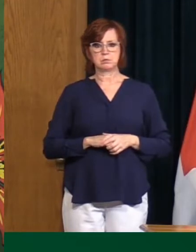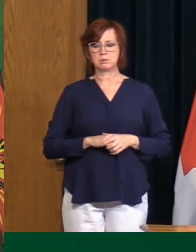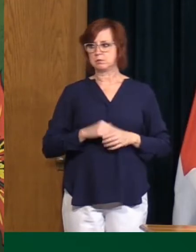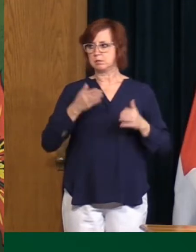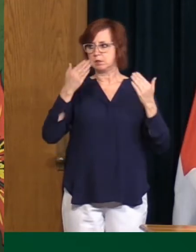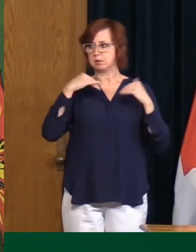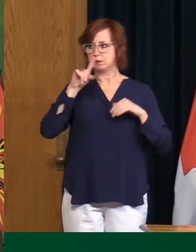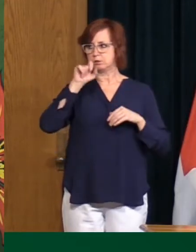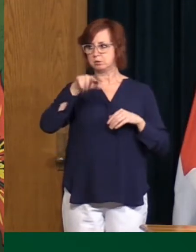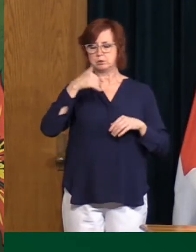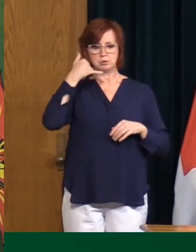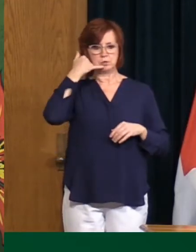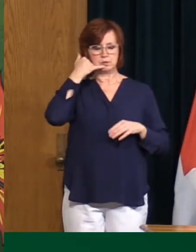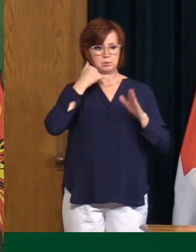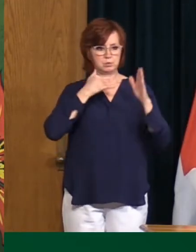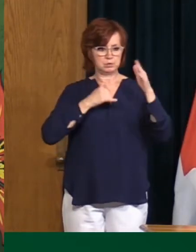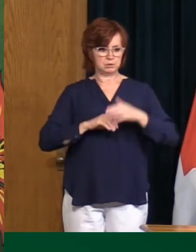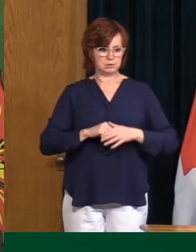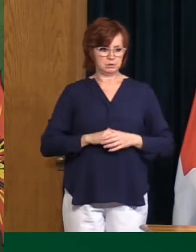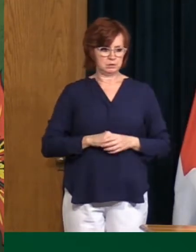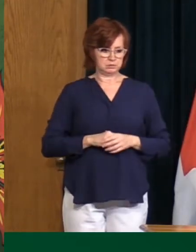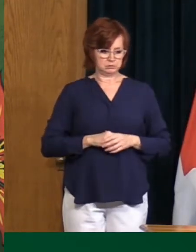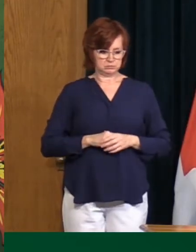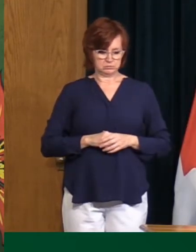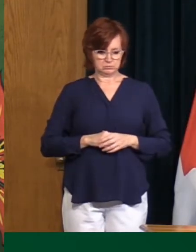We'll go to the next question on the line then, please.